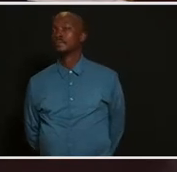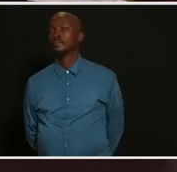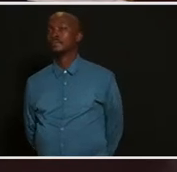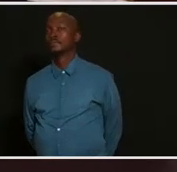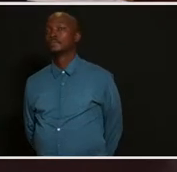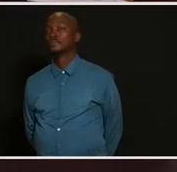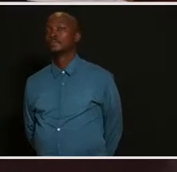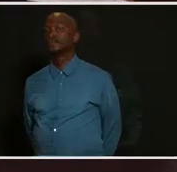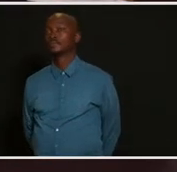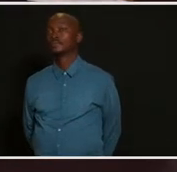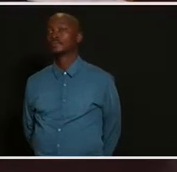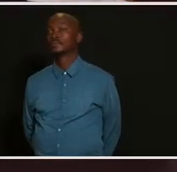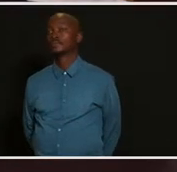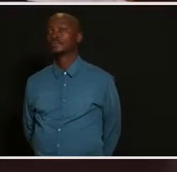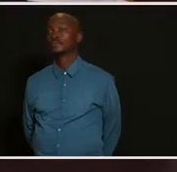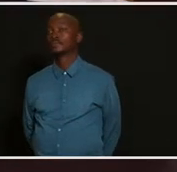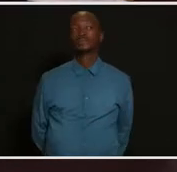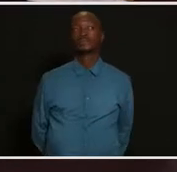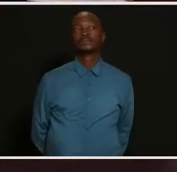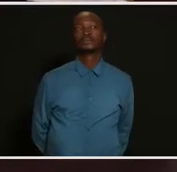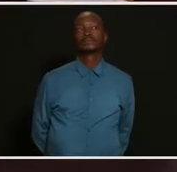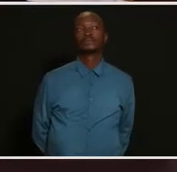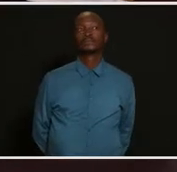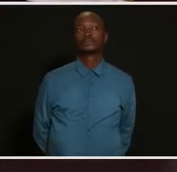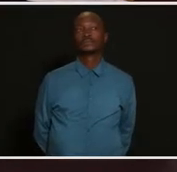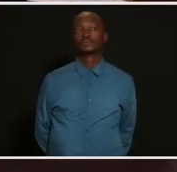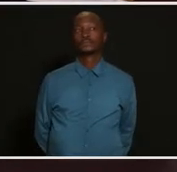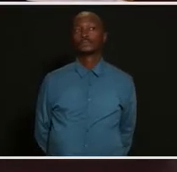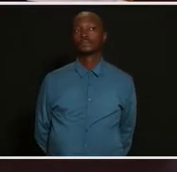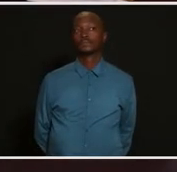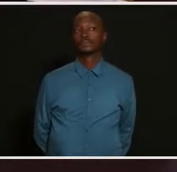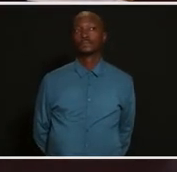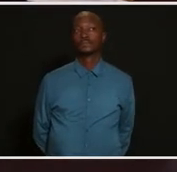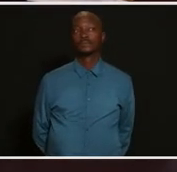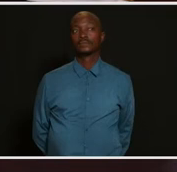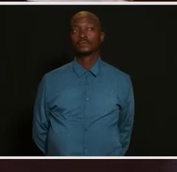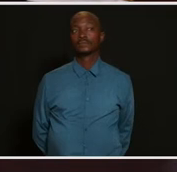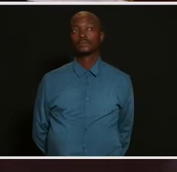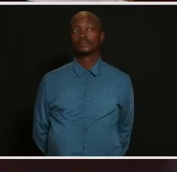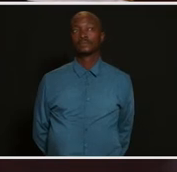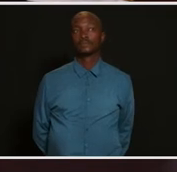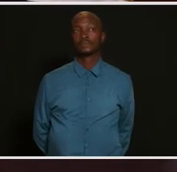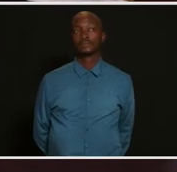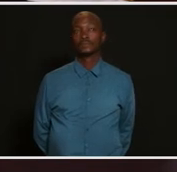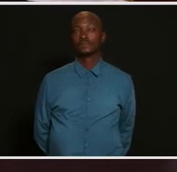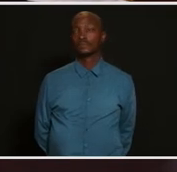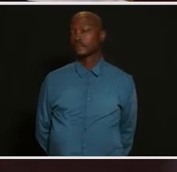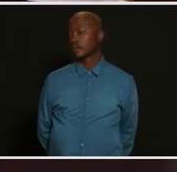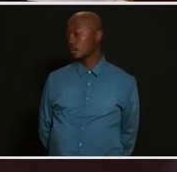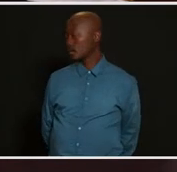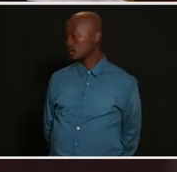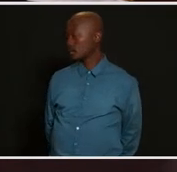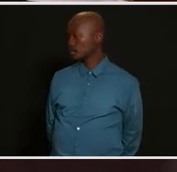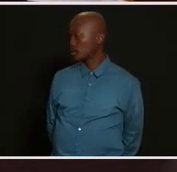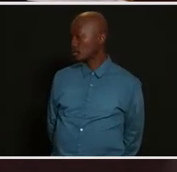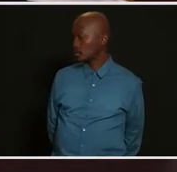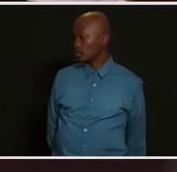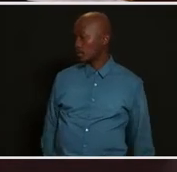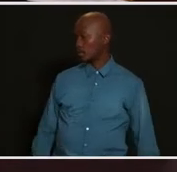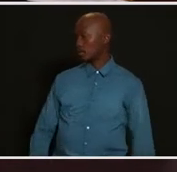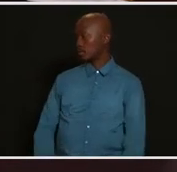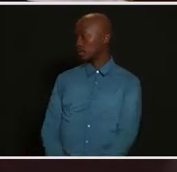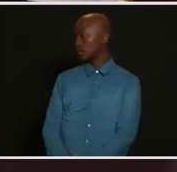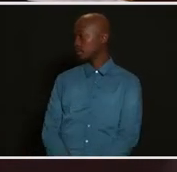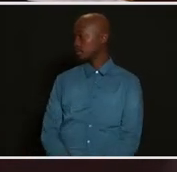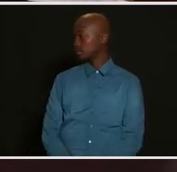because there were extracts where he spoke to Soto so can you please help yes